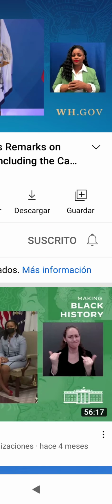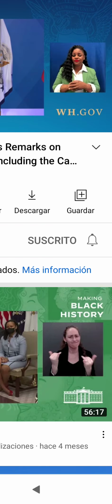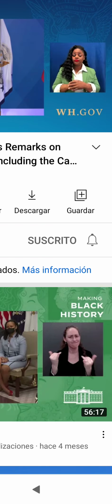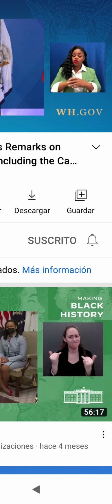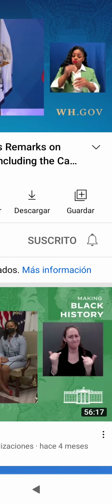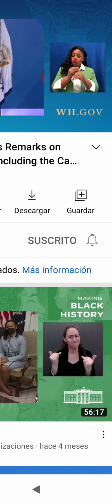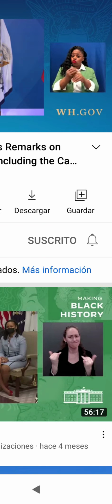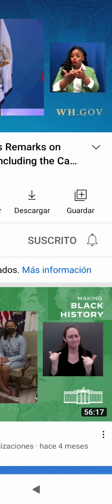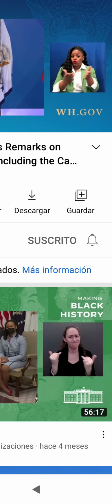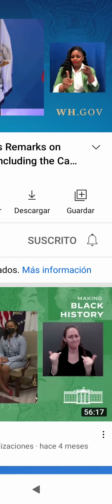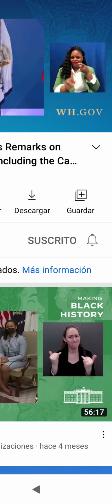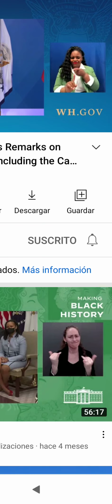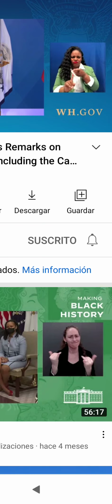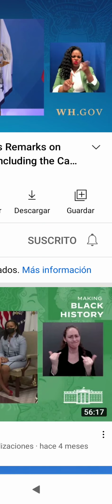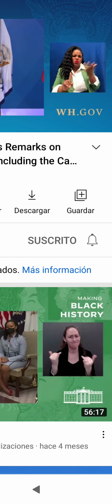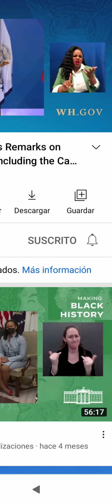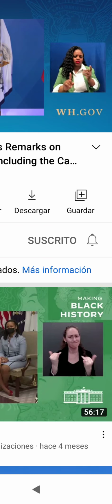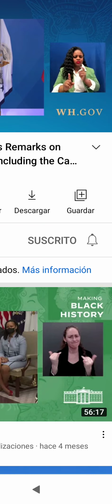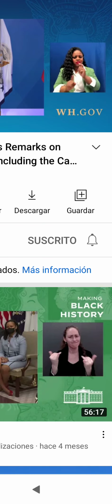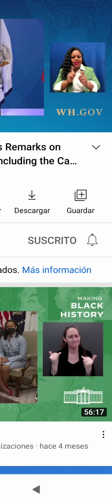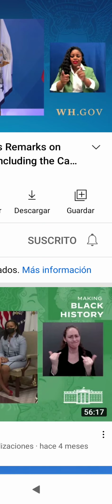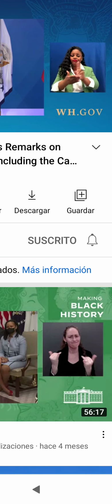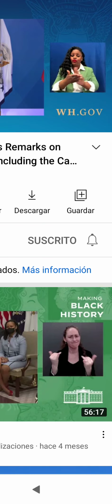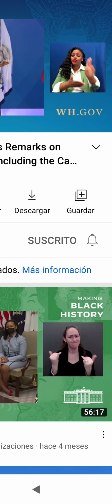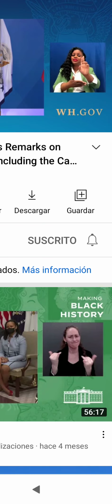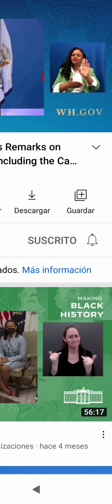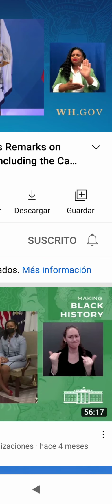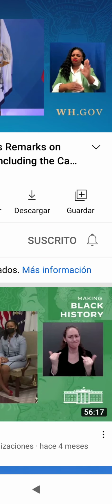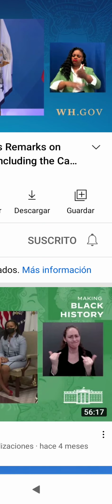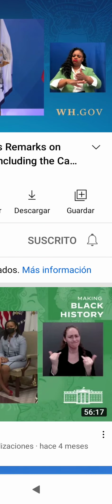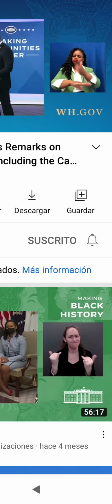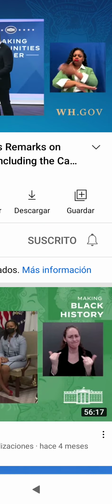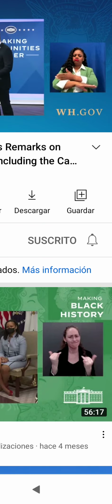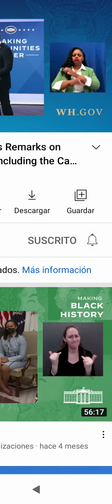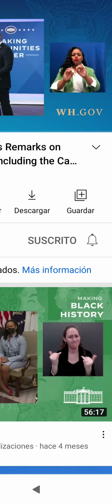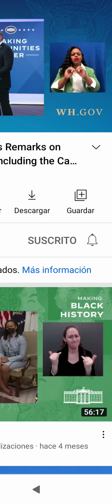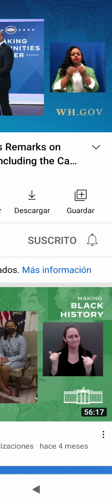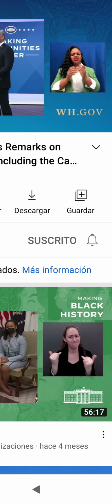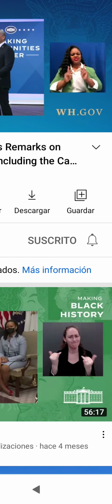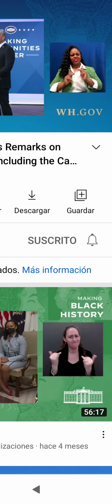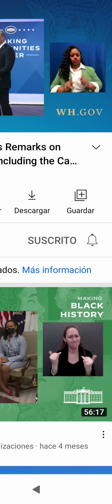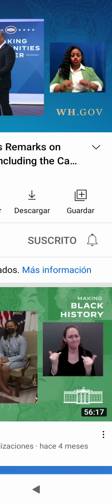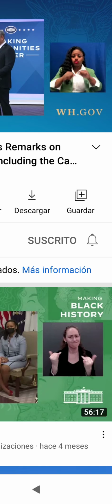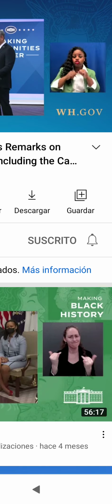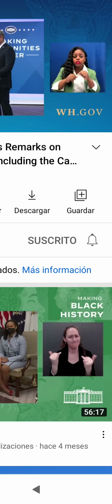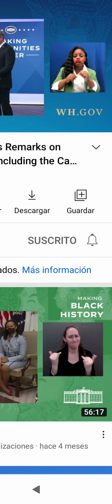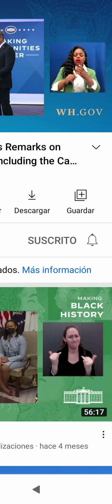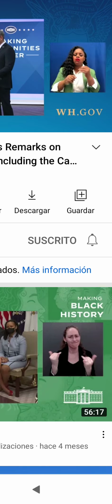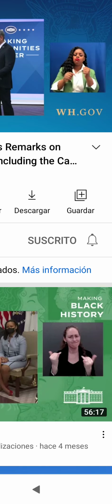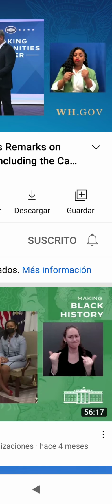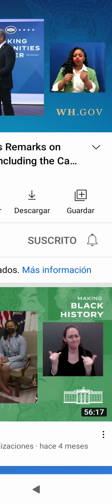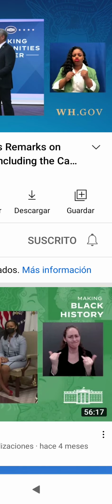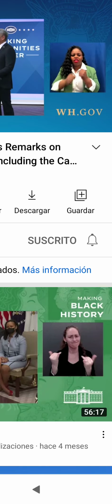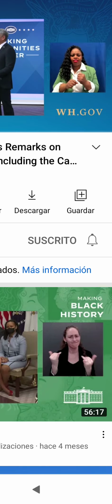of universities to help enhance these organizations' physical security and strengthen risk mitigation